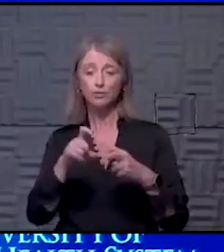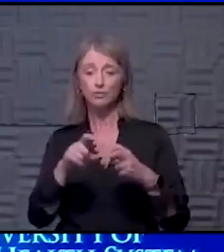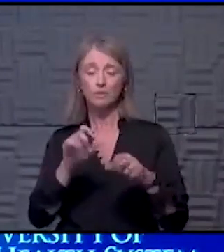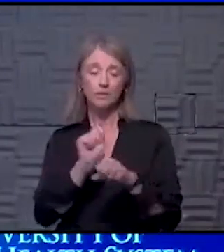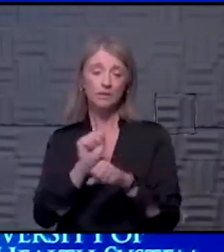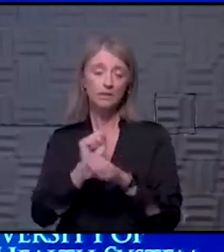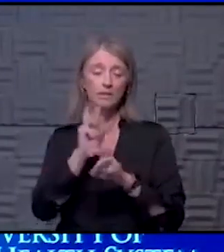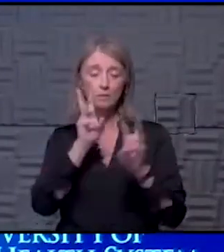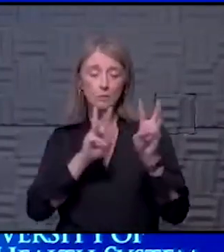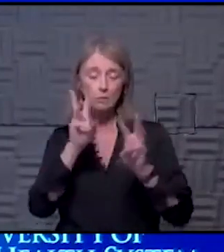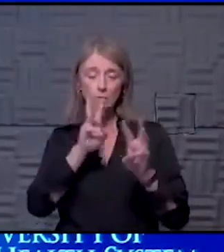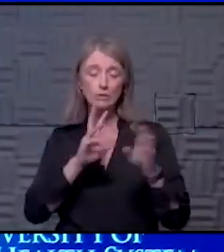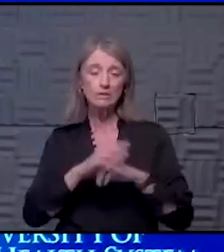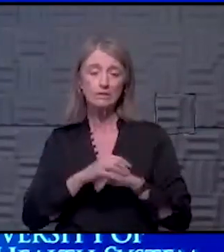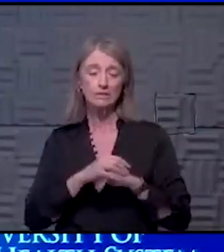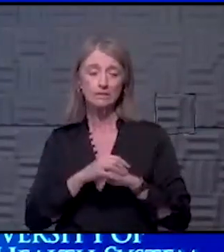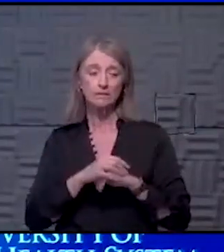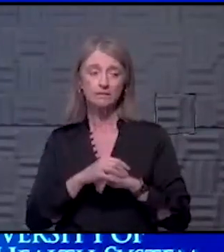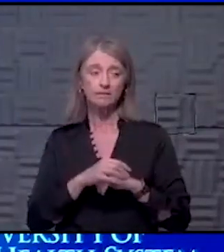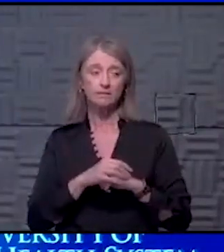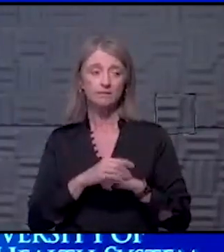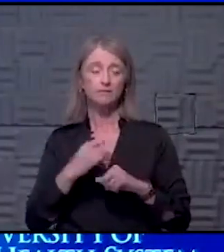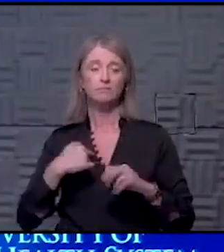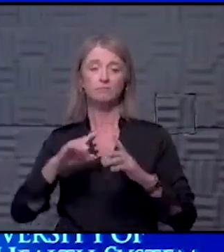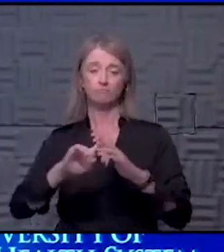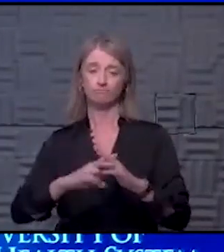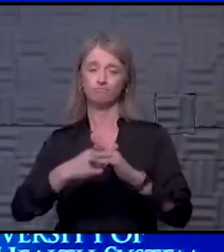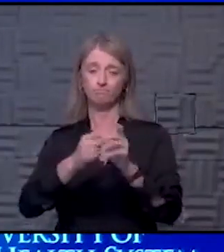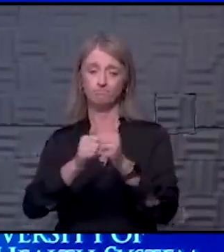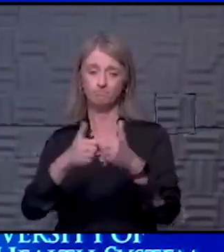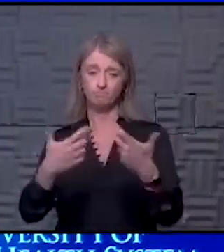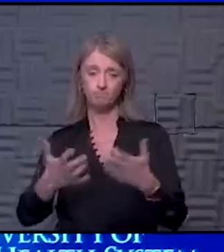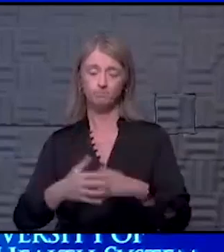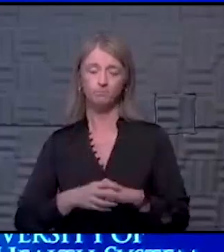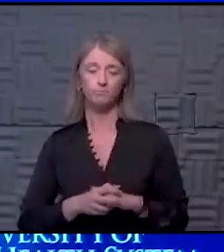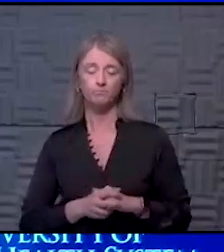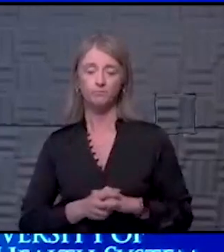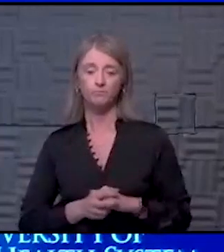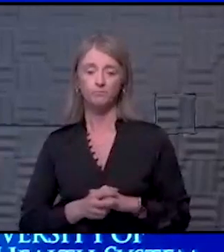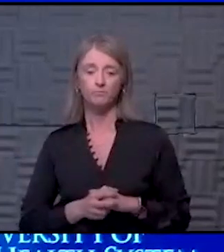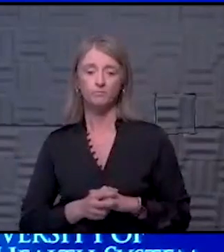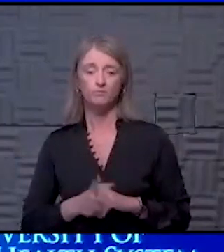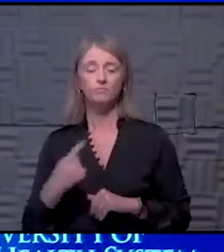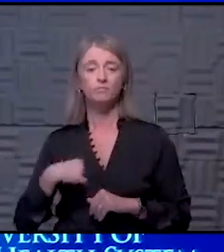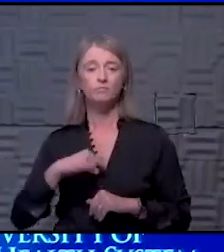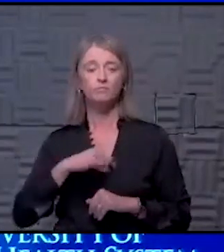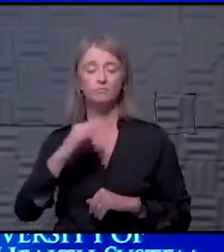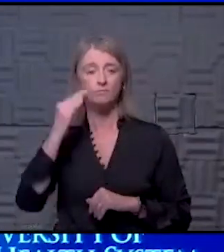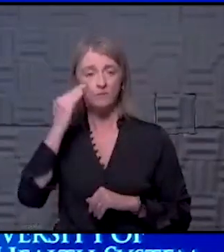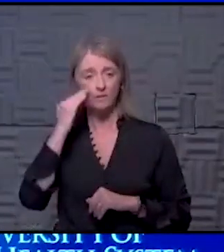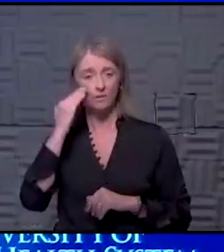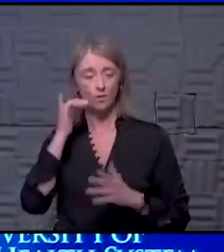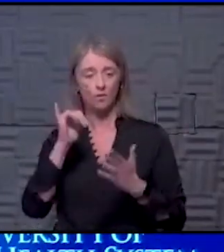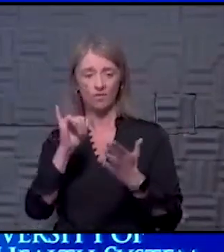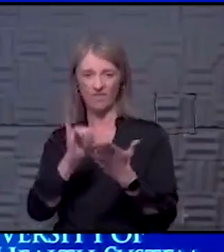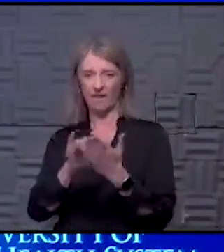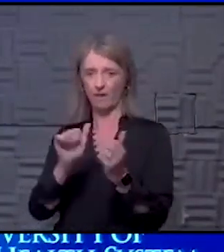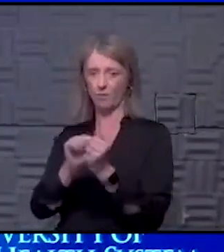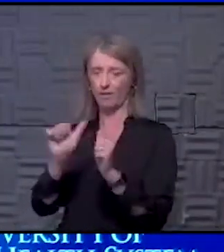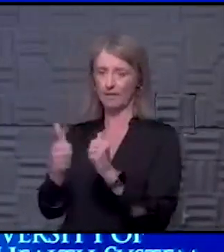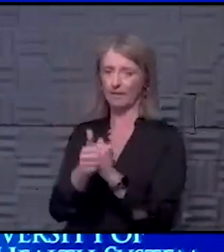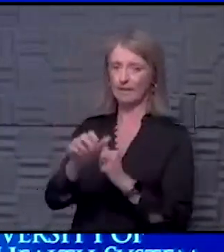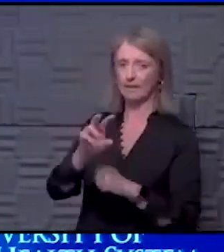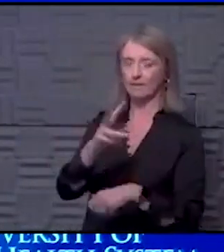we be worried? And so I'll maybe start with... Of course, we know anaphylaxis with any vaccine is